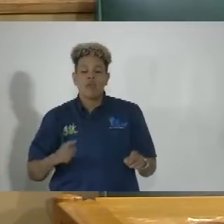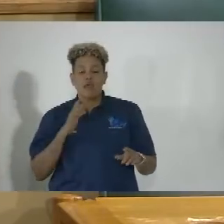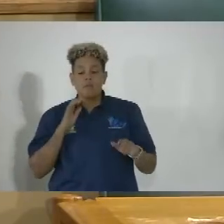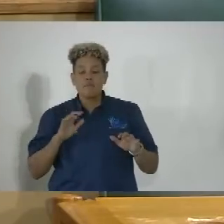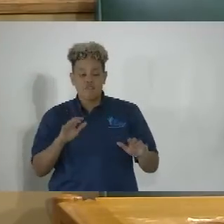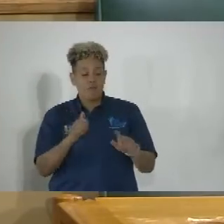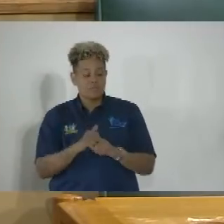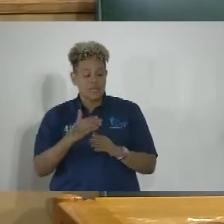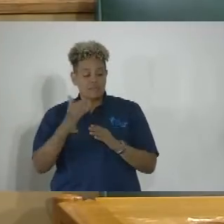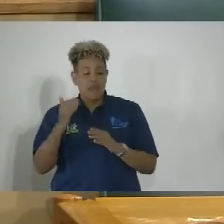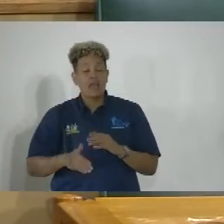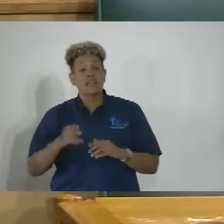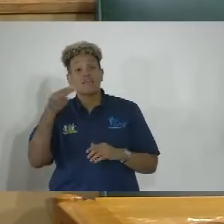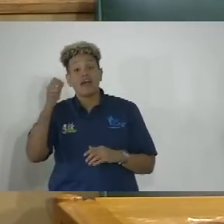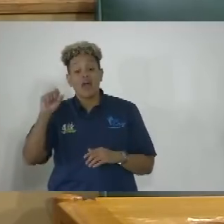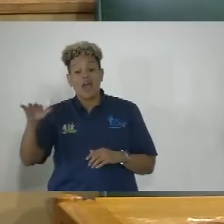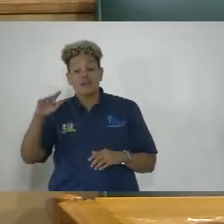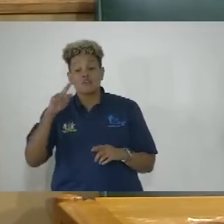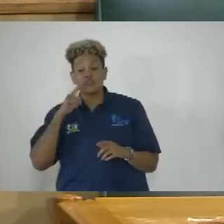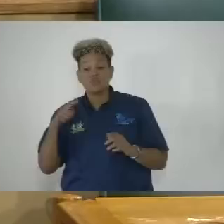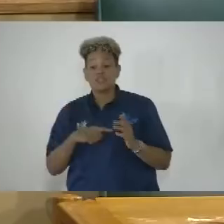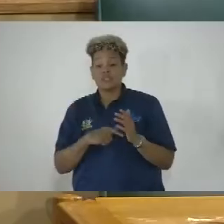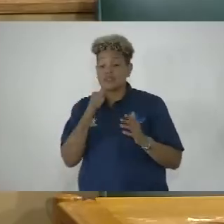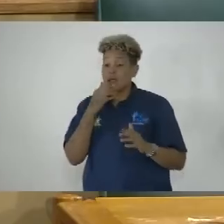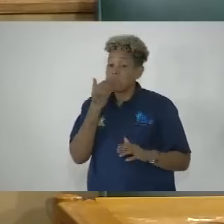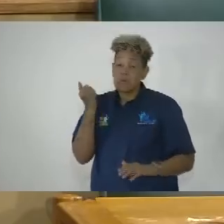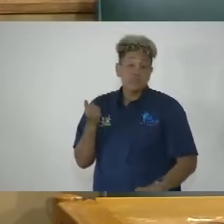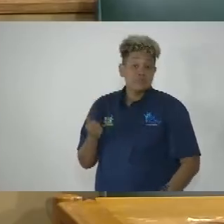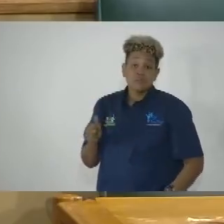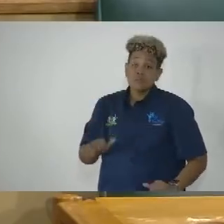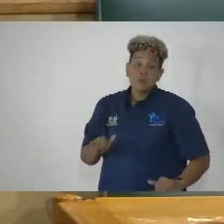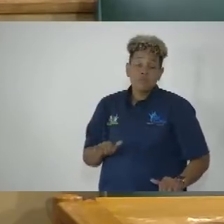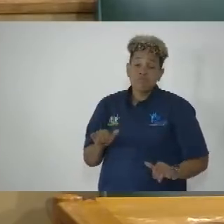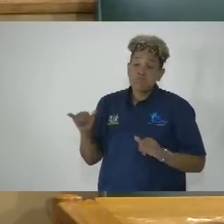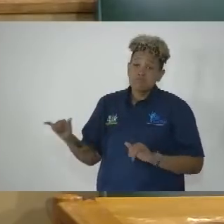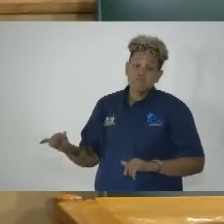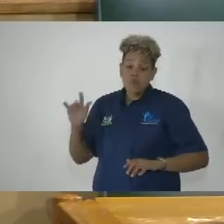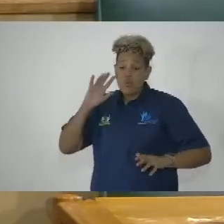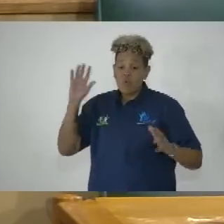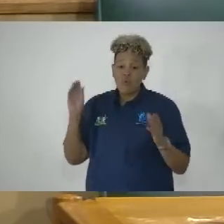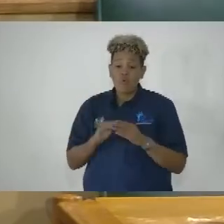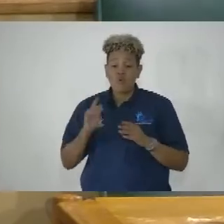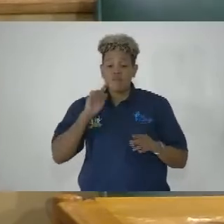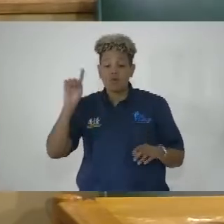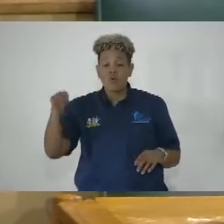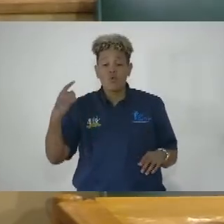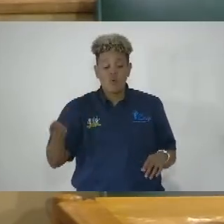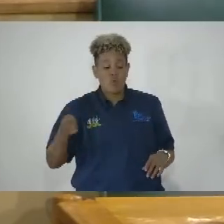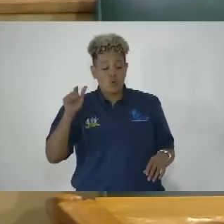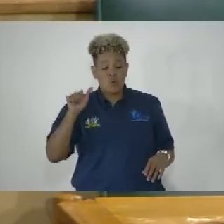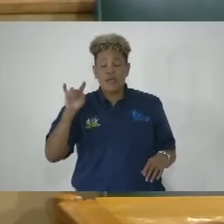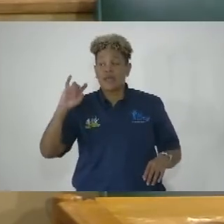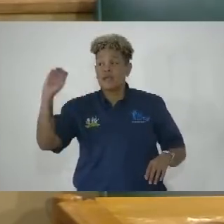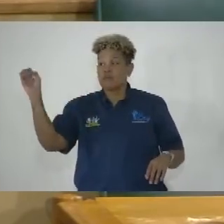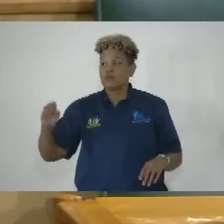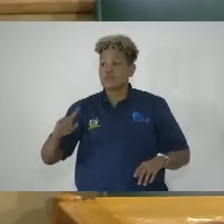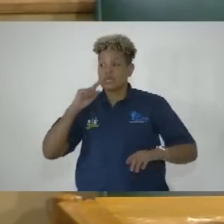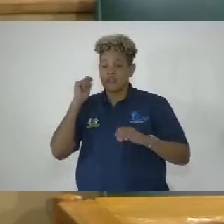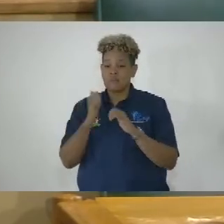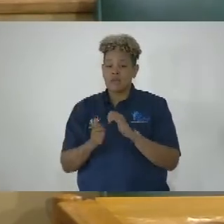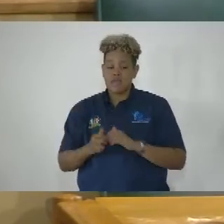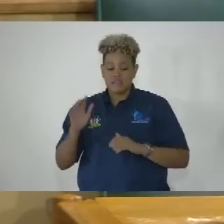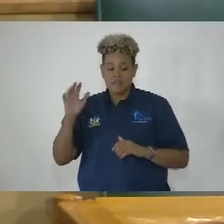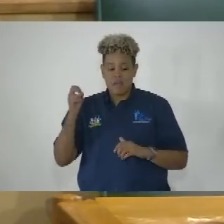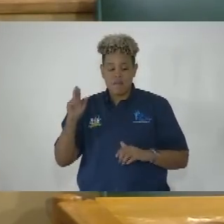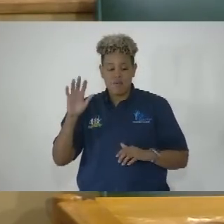at the end of secondary schooling was not much better. Overall, only 28% passed 5 or